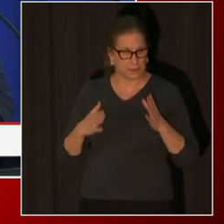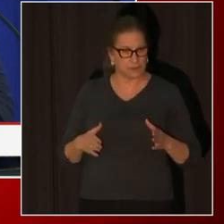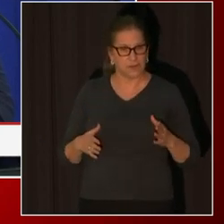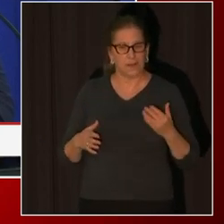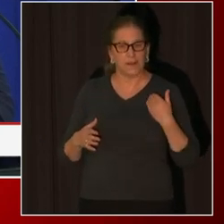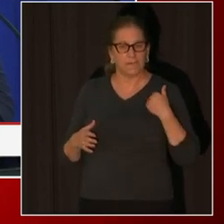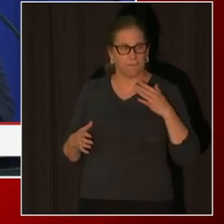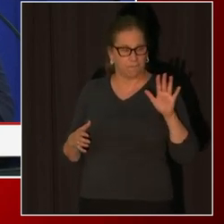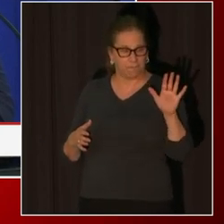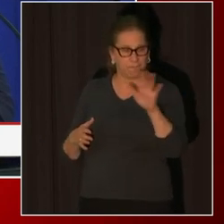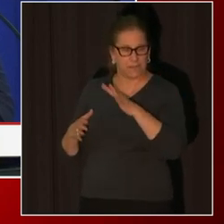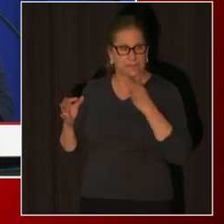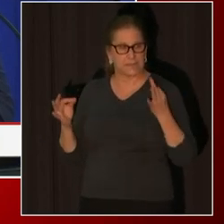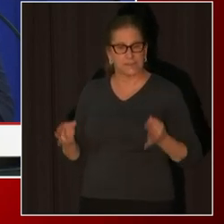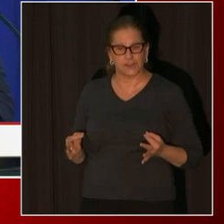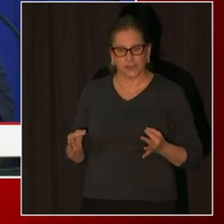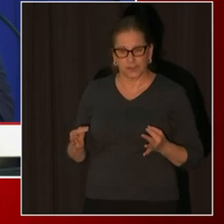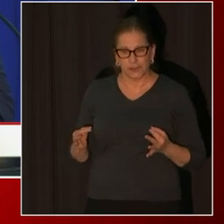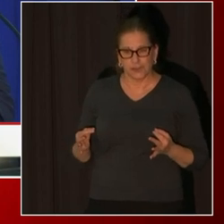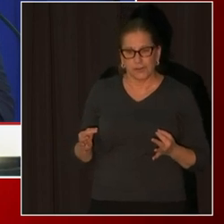assign personnel or